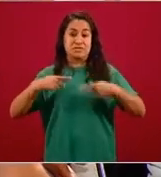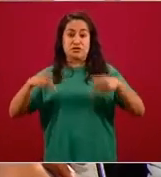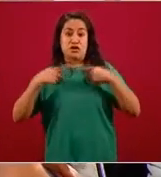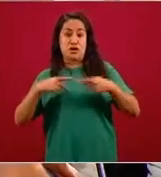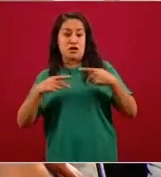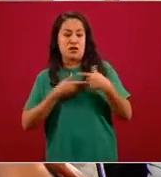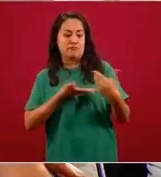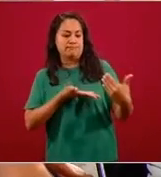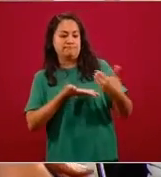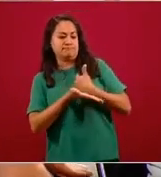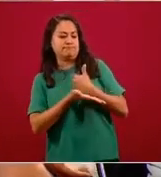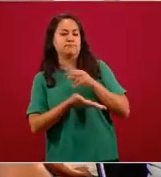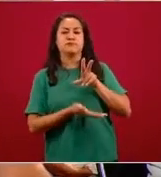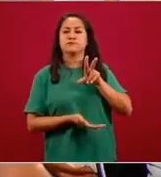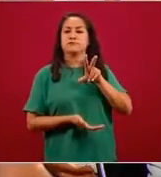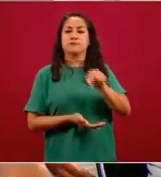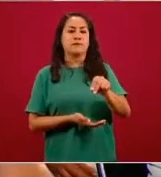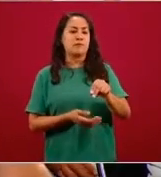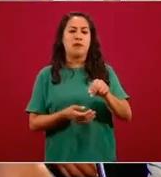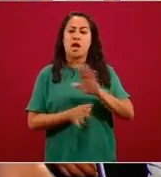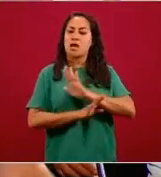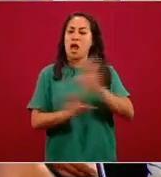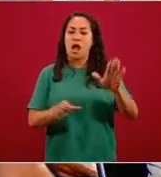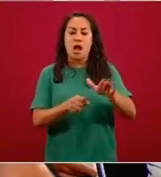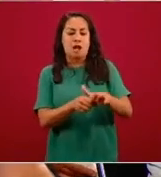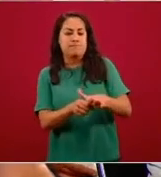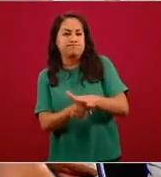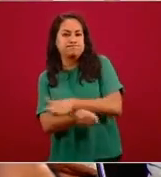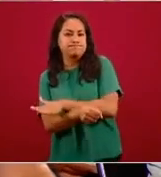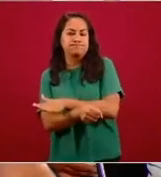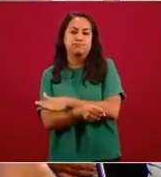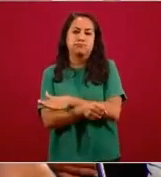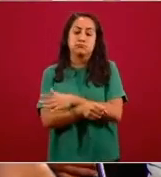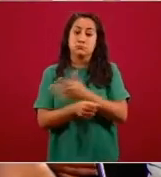windows where it says they can't receive patients. Had you